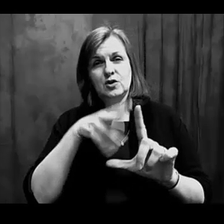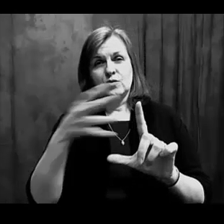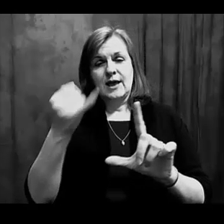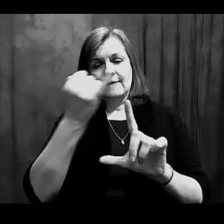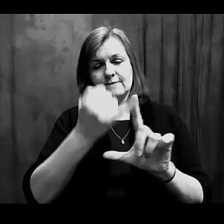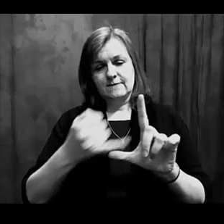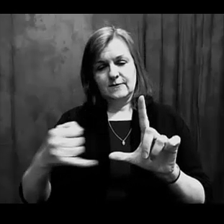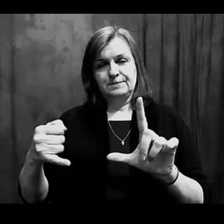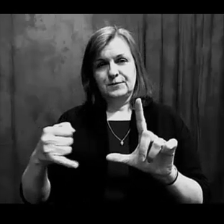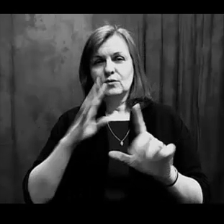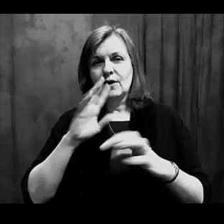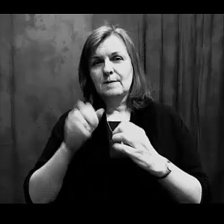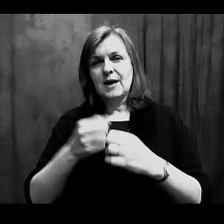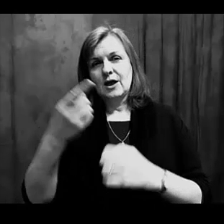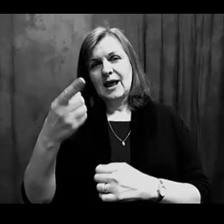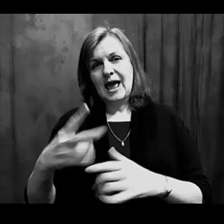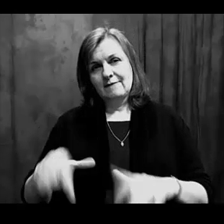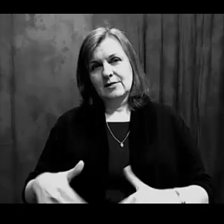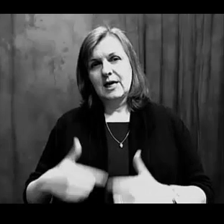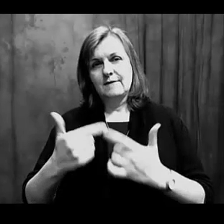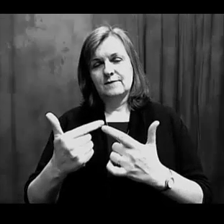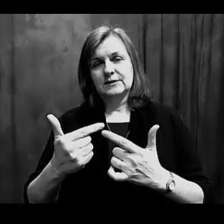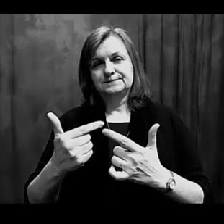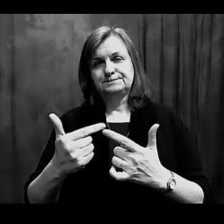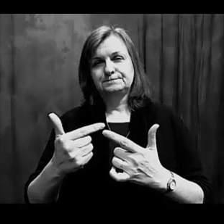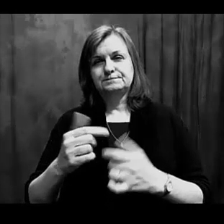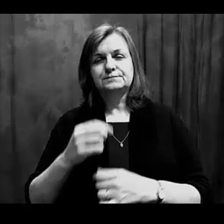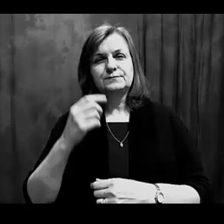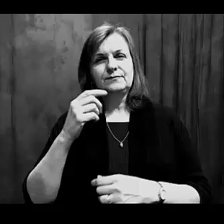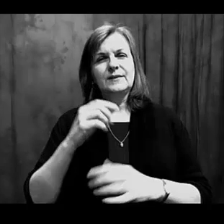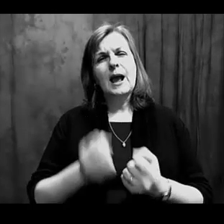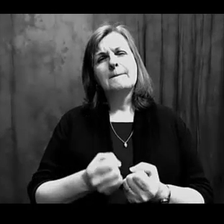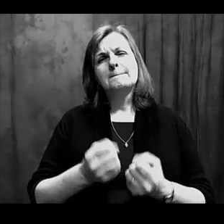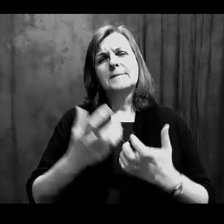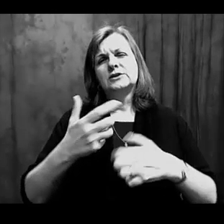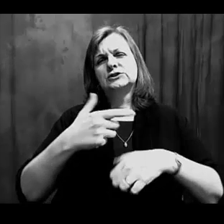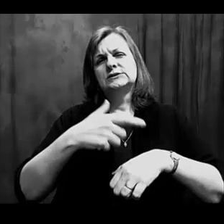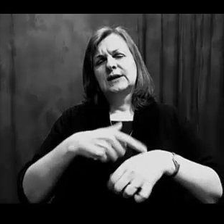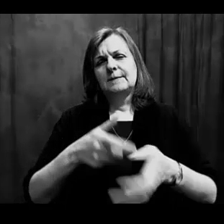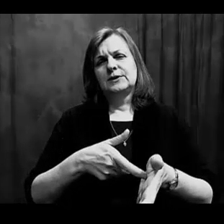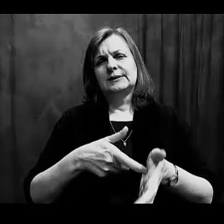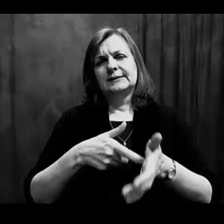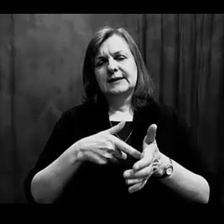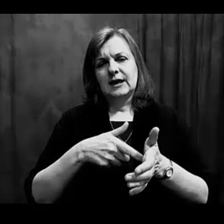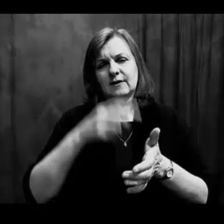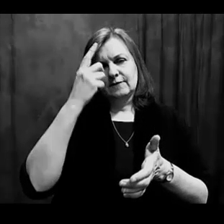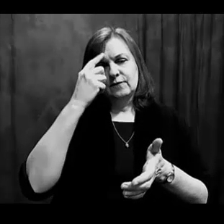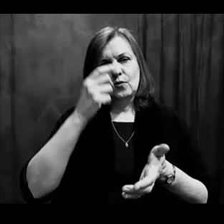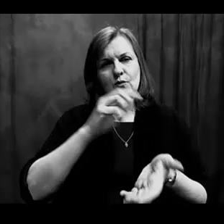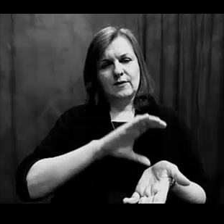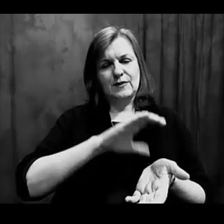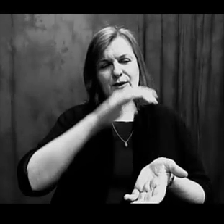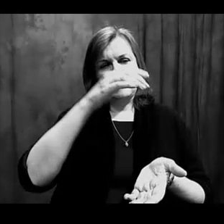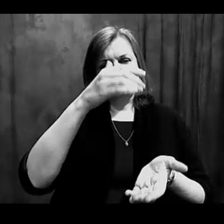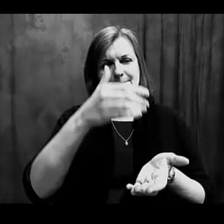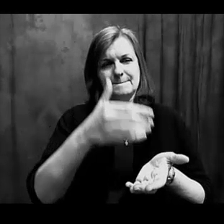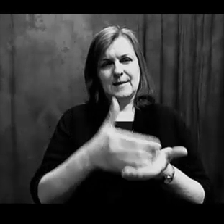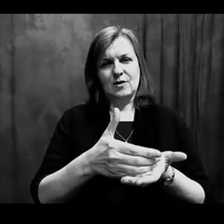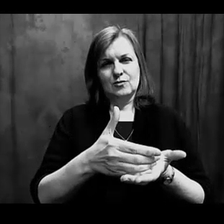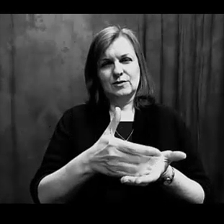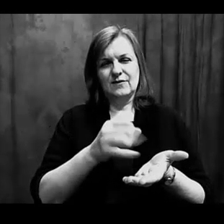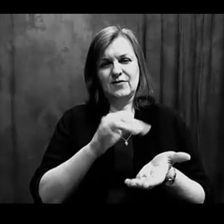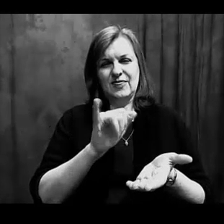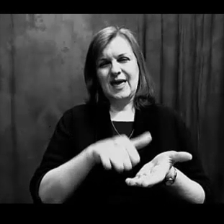So when we look at half-lives, we start thinking about how long it takes for